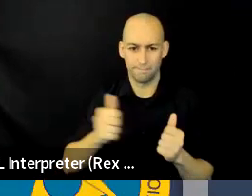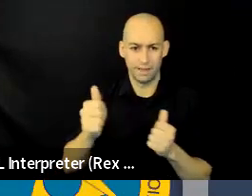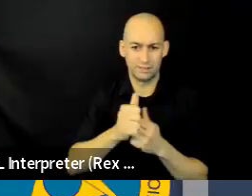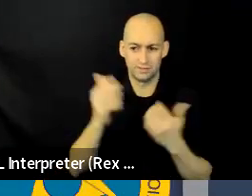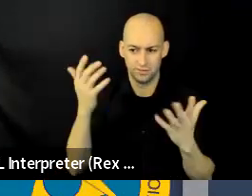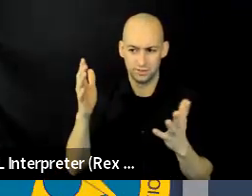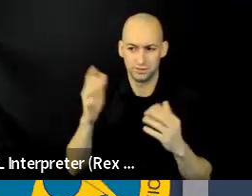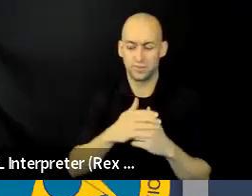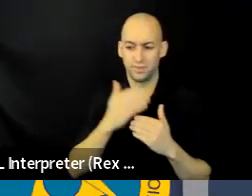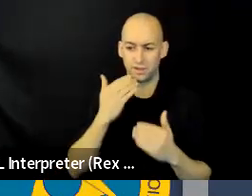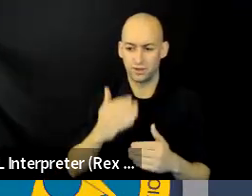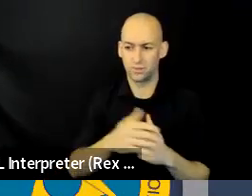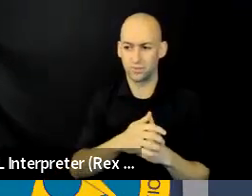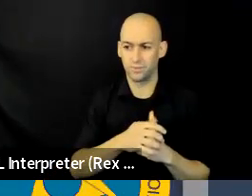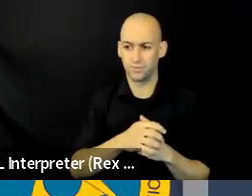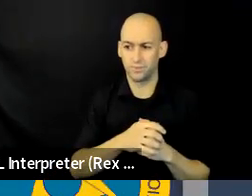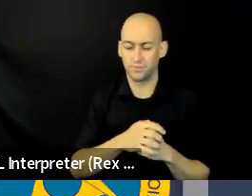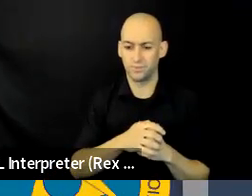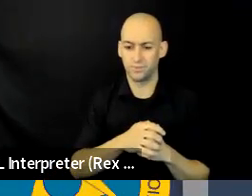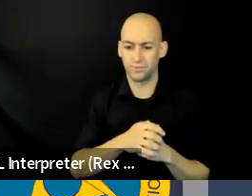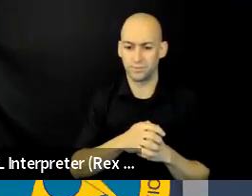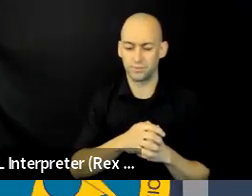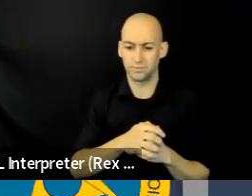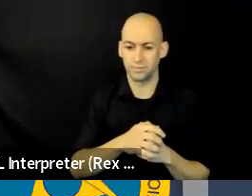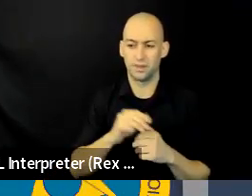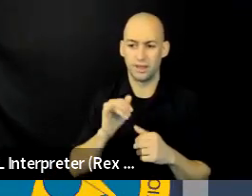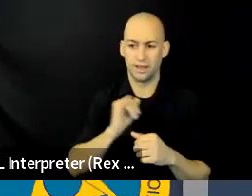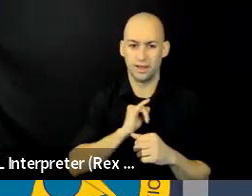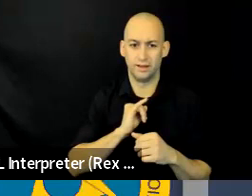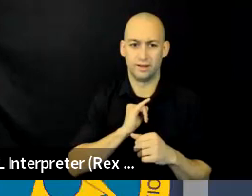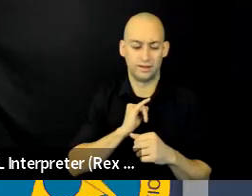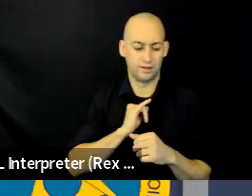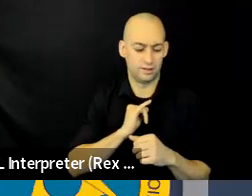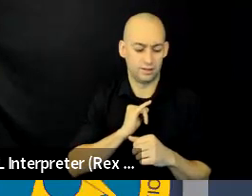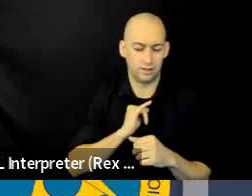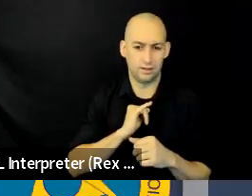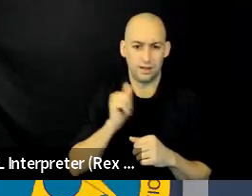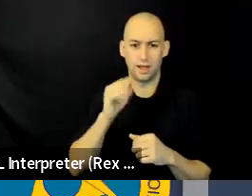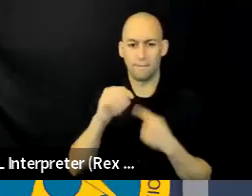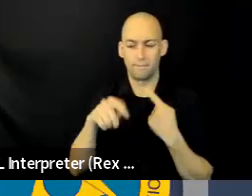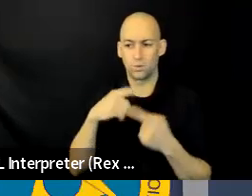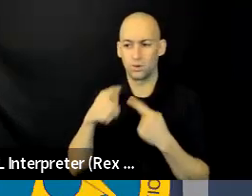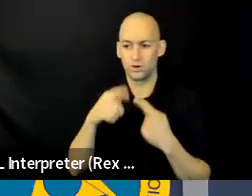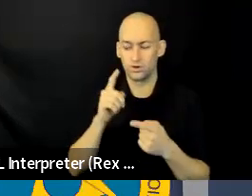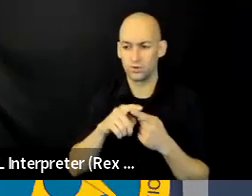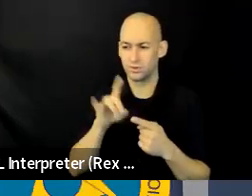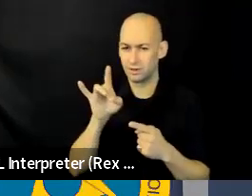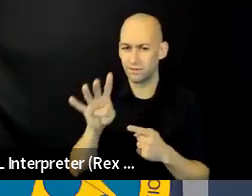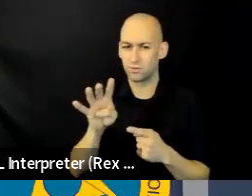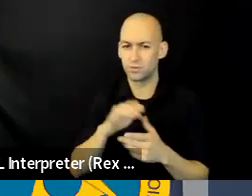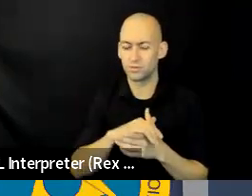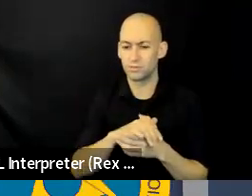unanimously. Thank you. Item 84. I am going to, wait, 84? 84